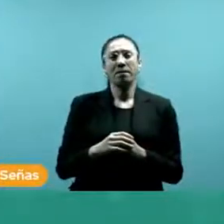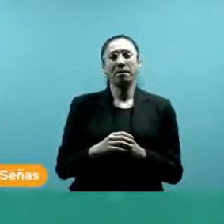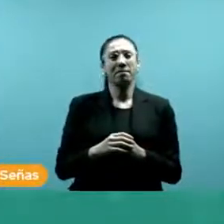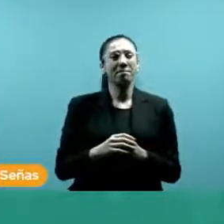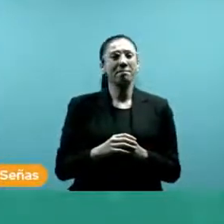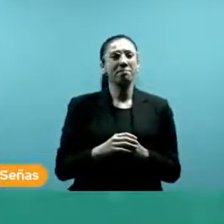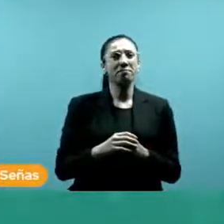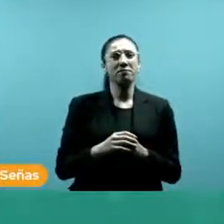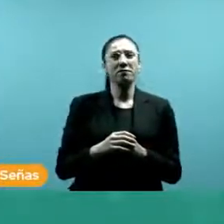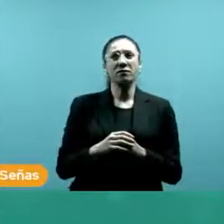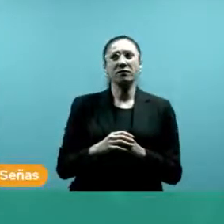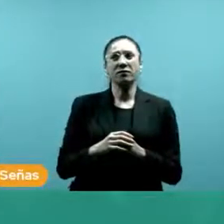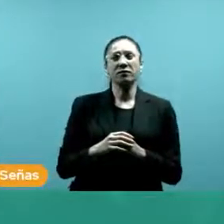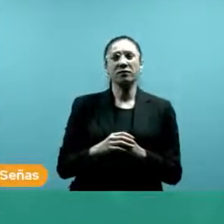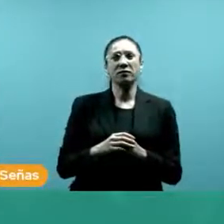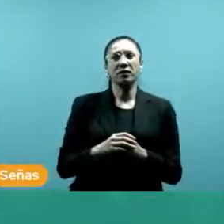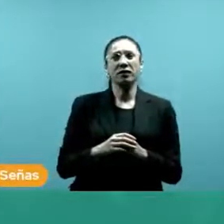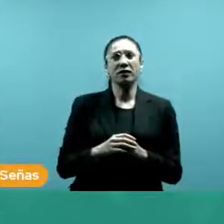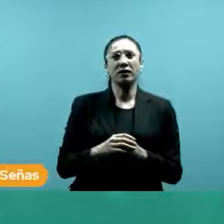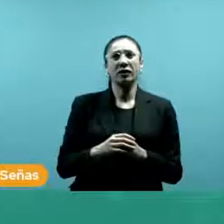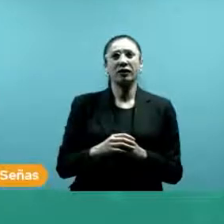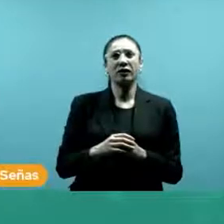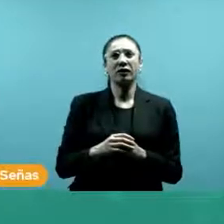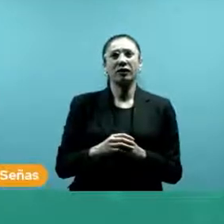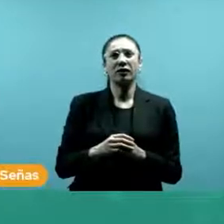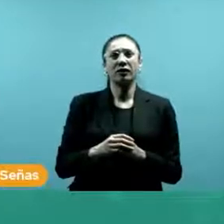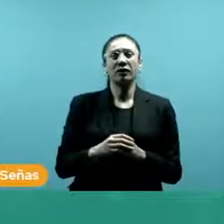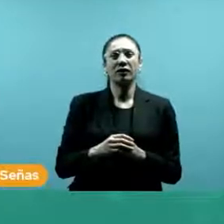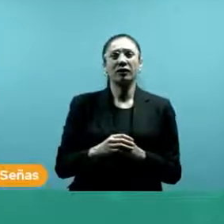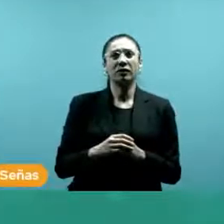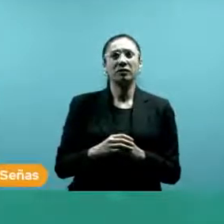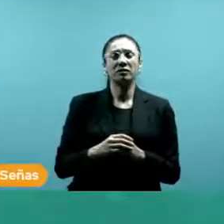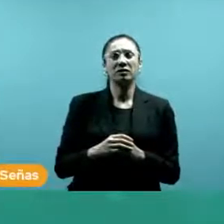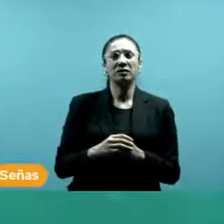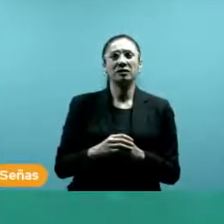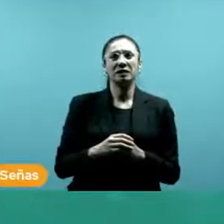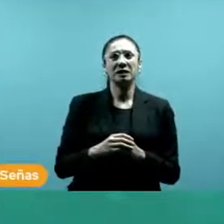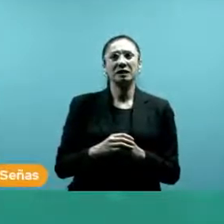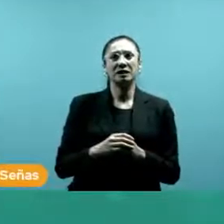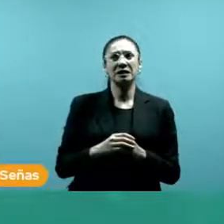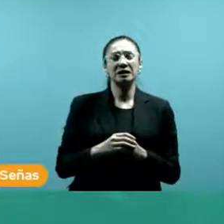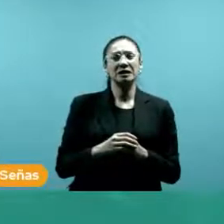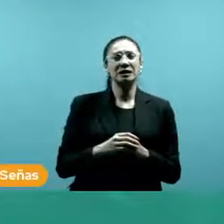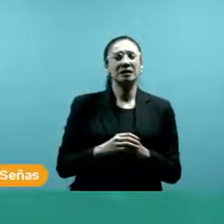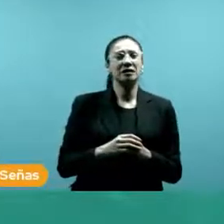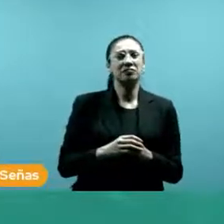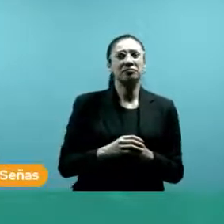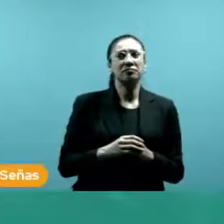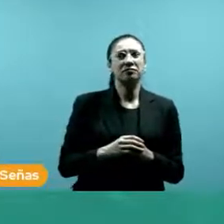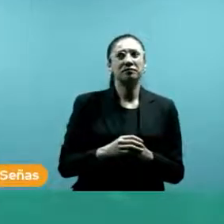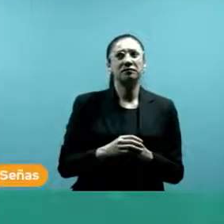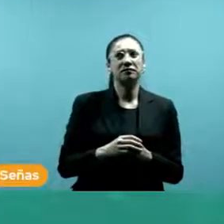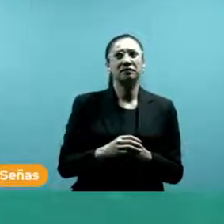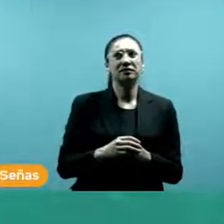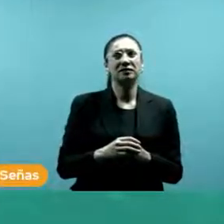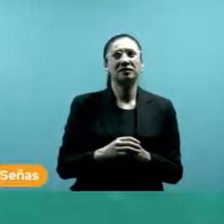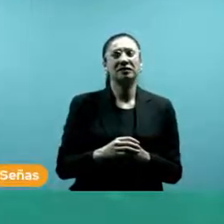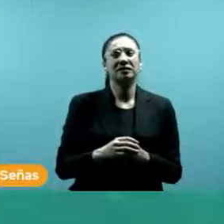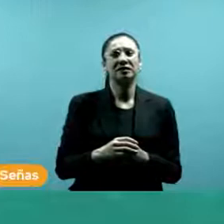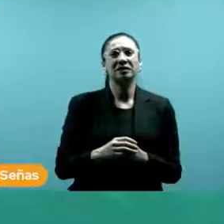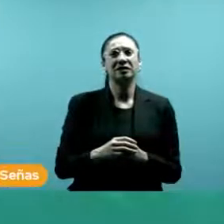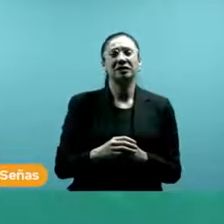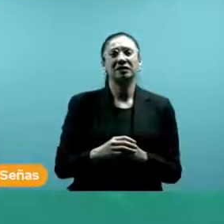Auschwitz, which became a huge extermination camp. And here you can see the picture of Birkenau from May of